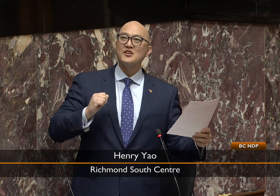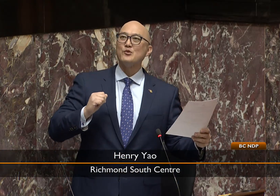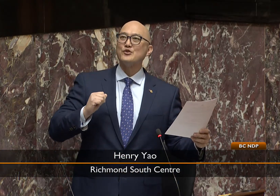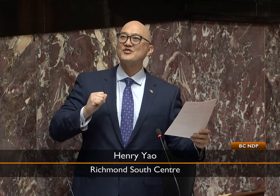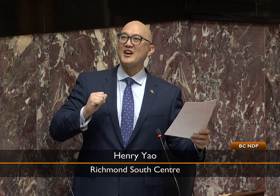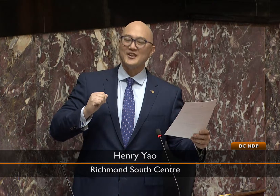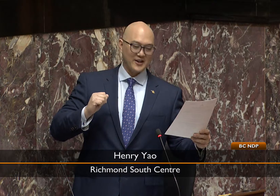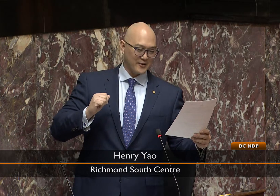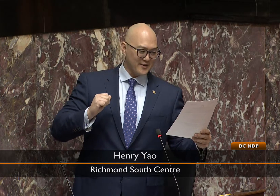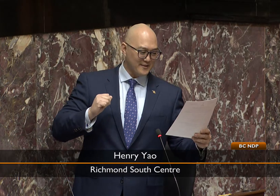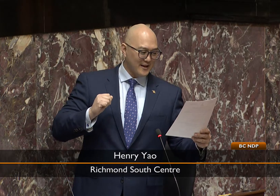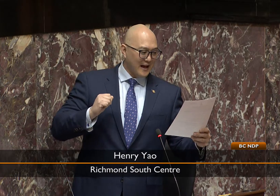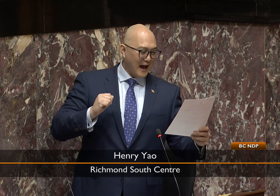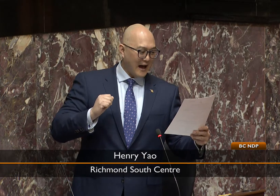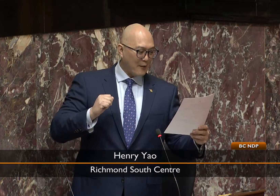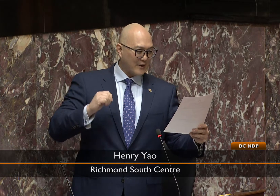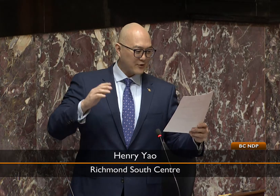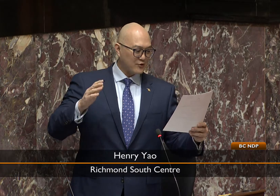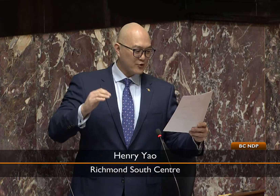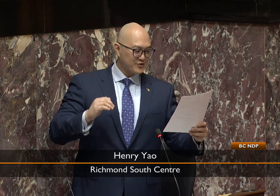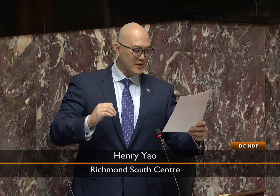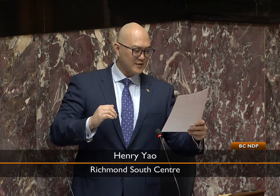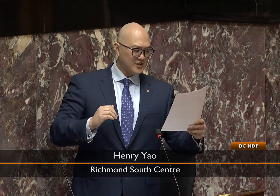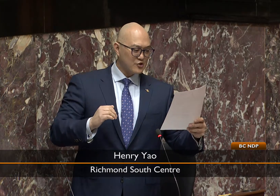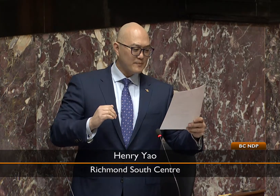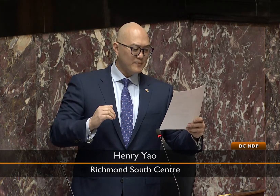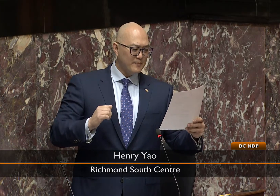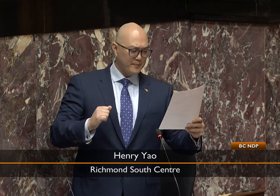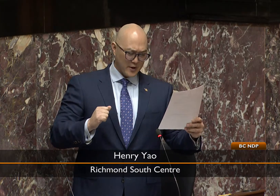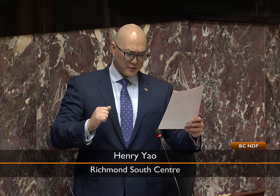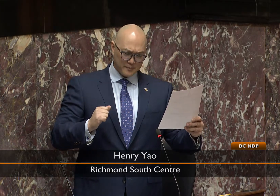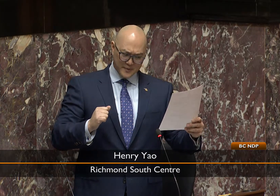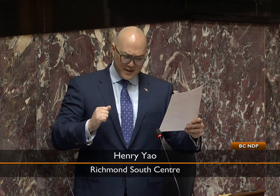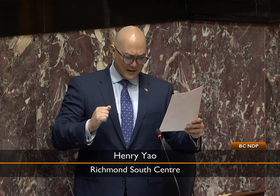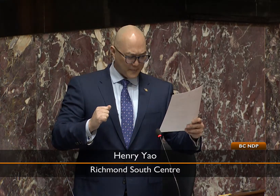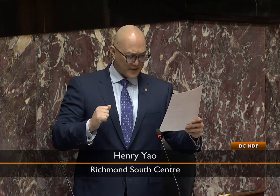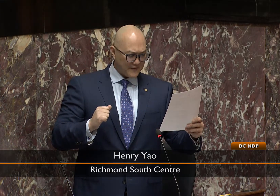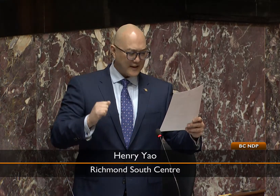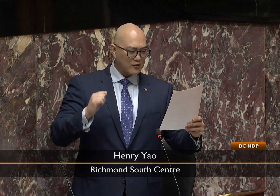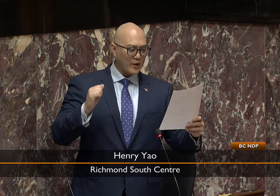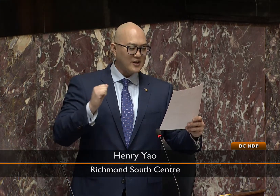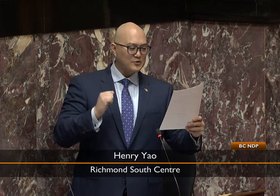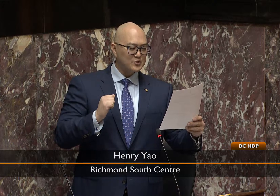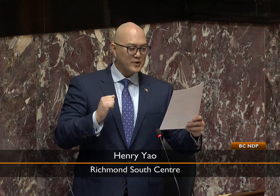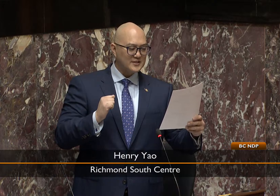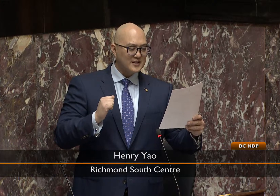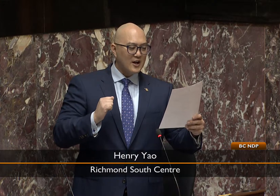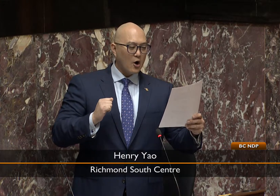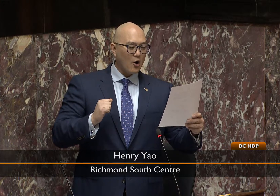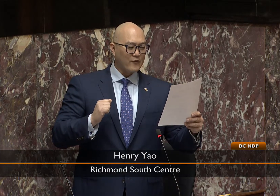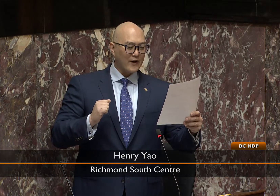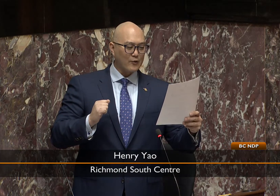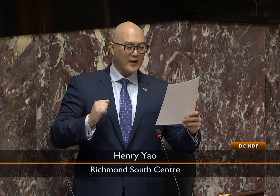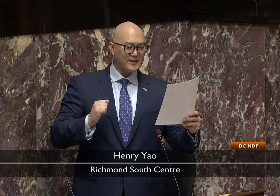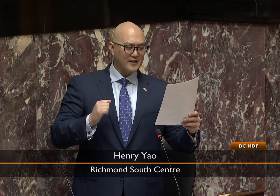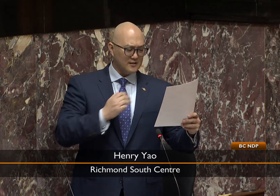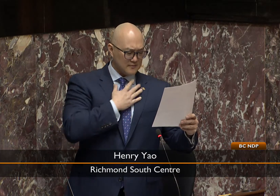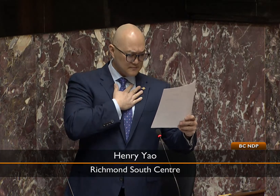from Timothy Christian Secondary. I would like to introduce the teacher Bill Beek, I believe, and the 22 students,